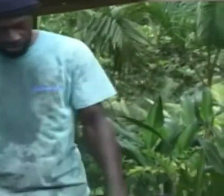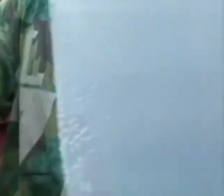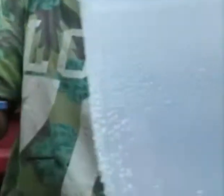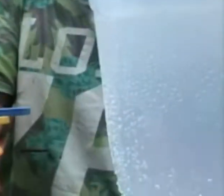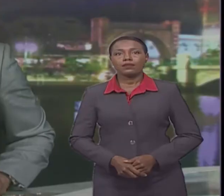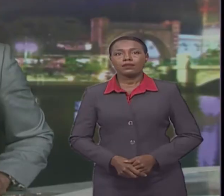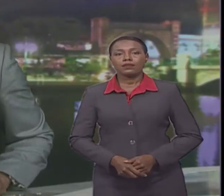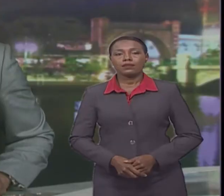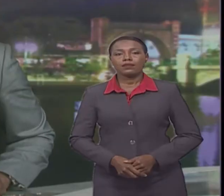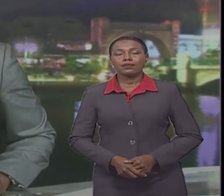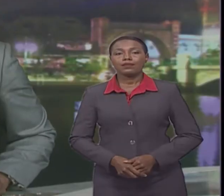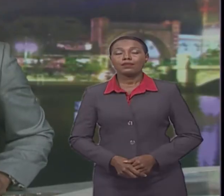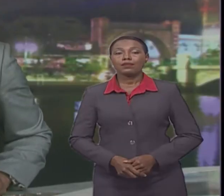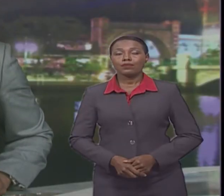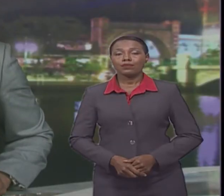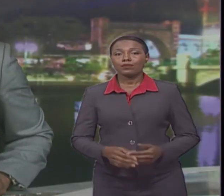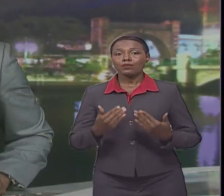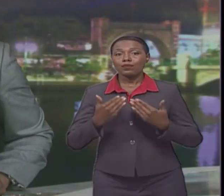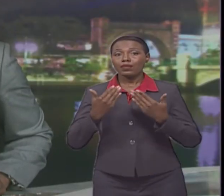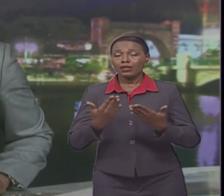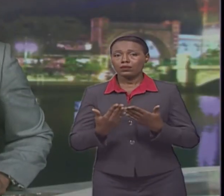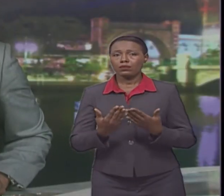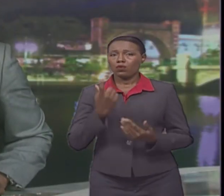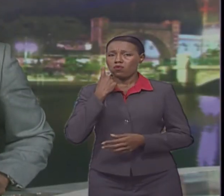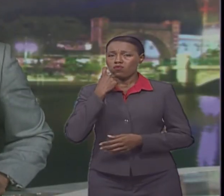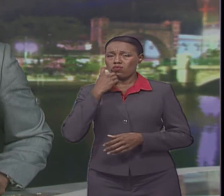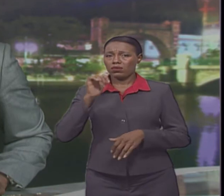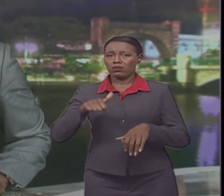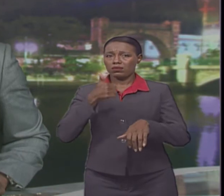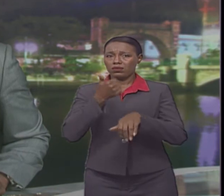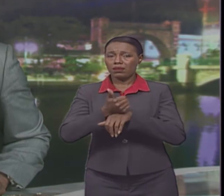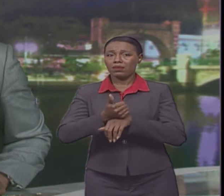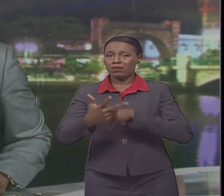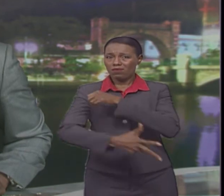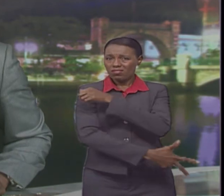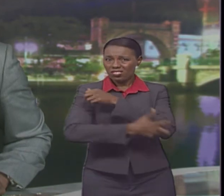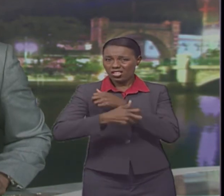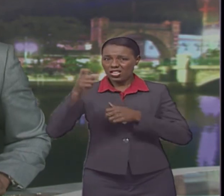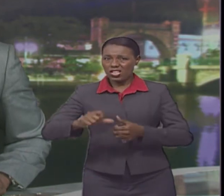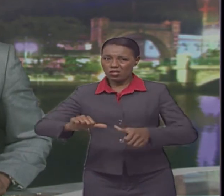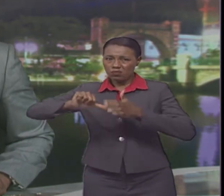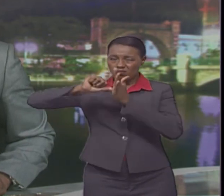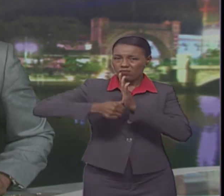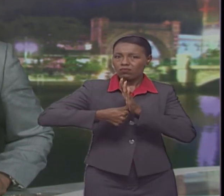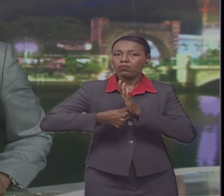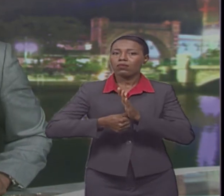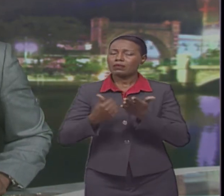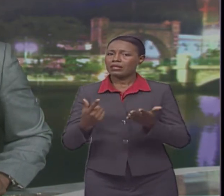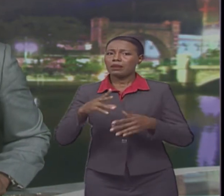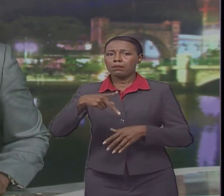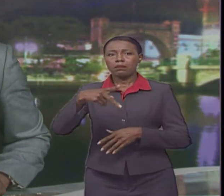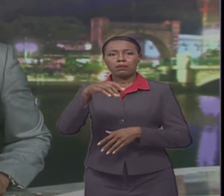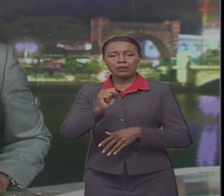CBC News. Thanks, Kent. Well, the recently passed legislation on predial larcenies needs to be strongly enforced. In fact,